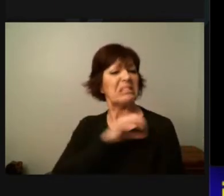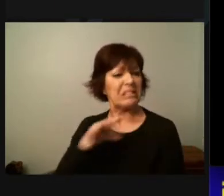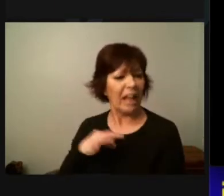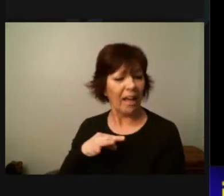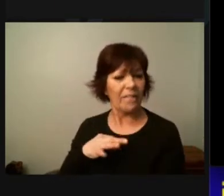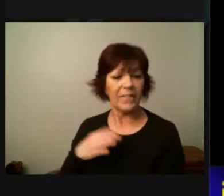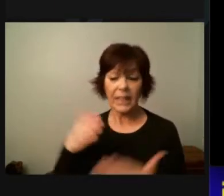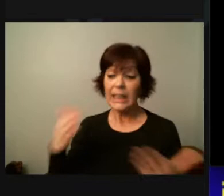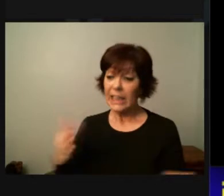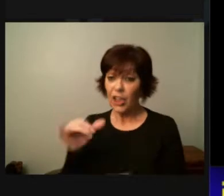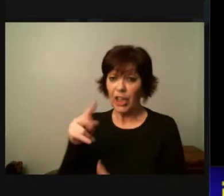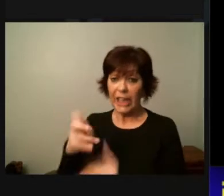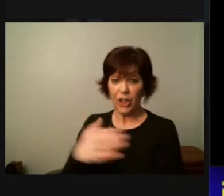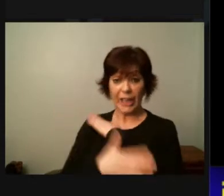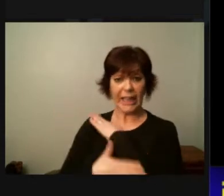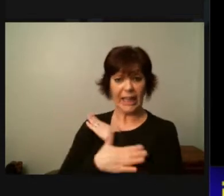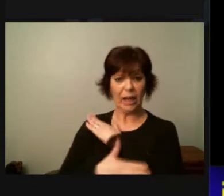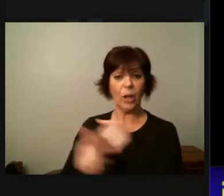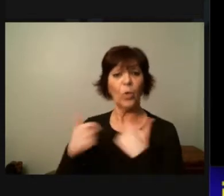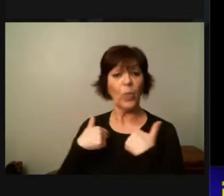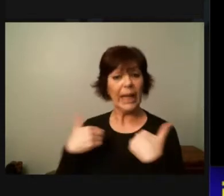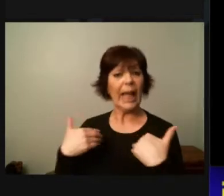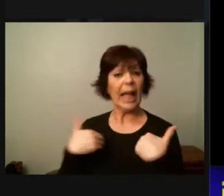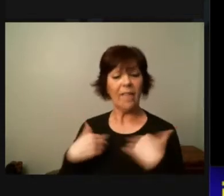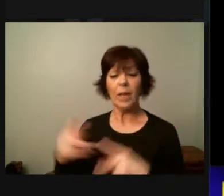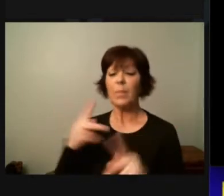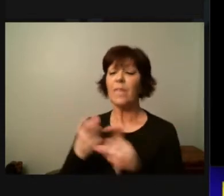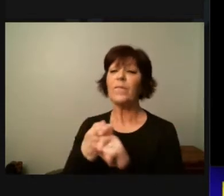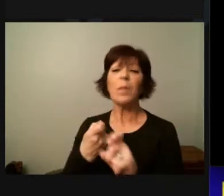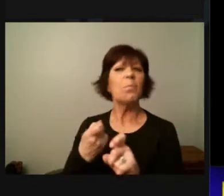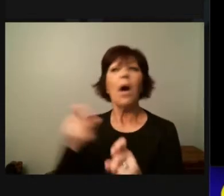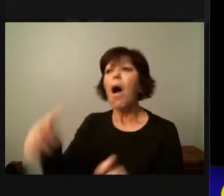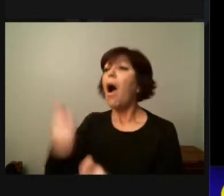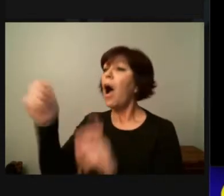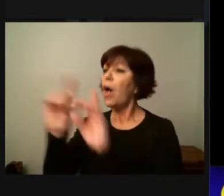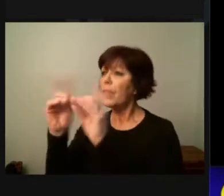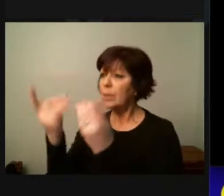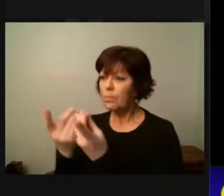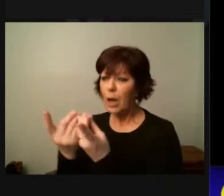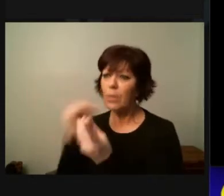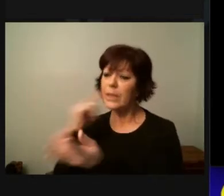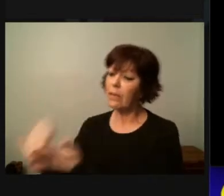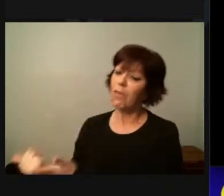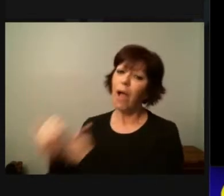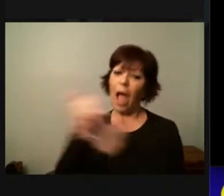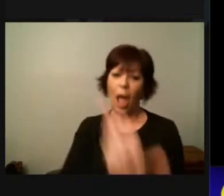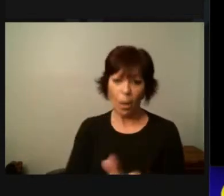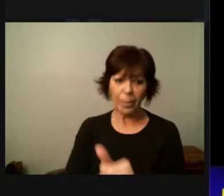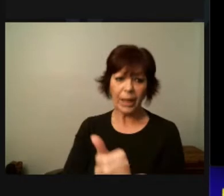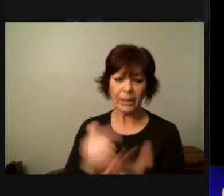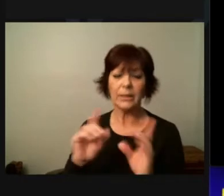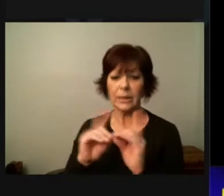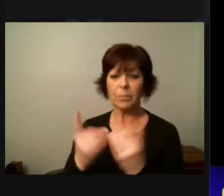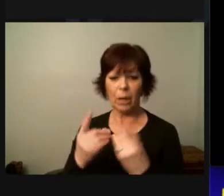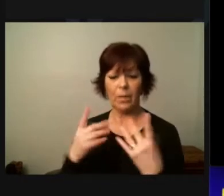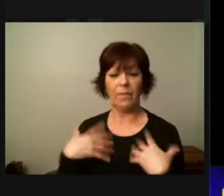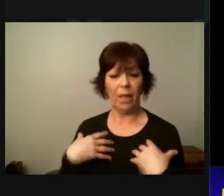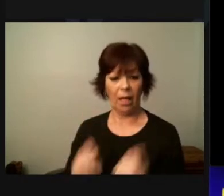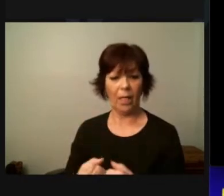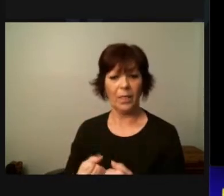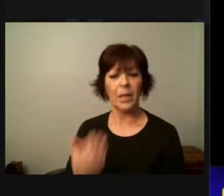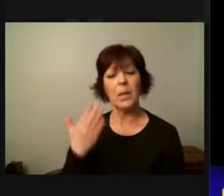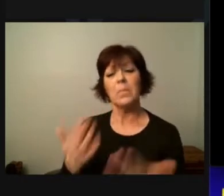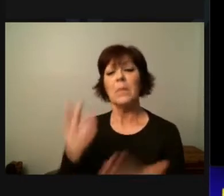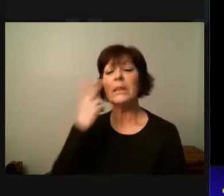Erie County, we have personnel from many other departments that are assisting the Department of Health. You may see